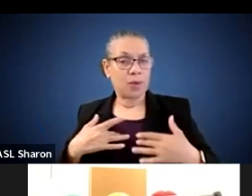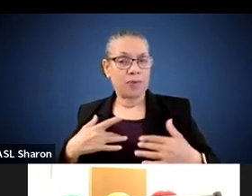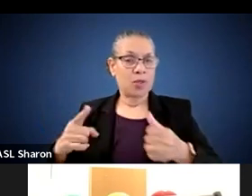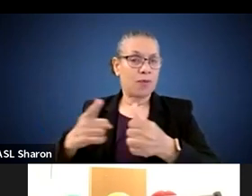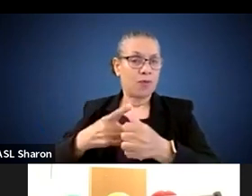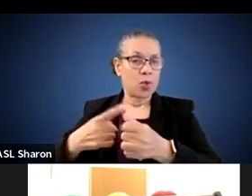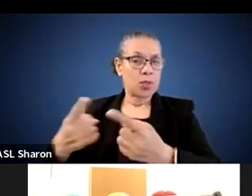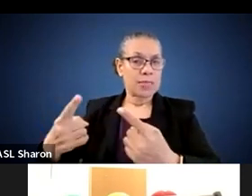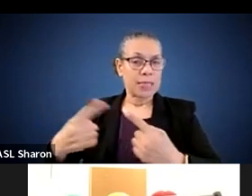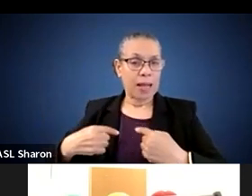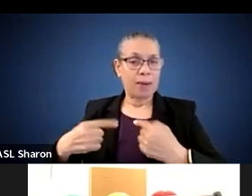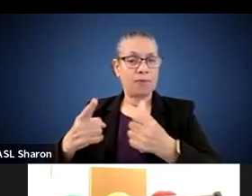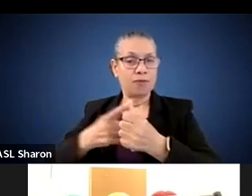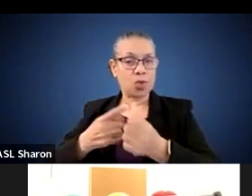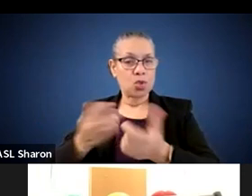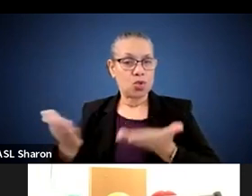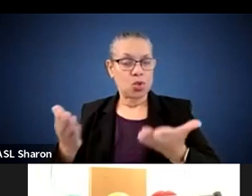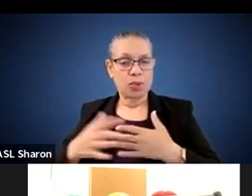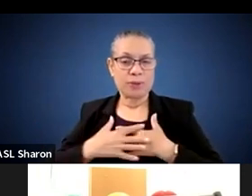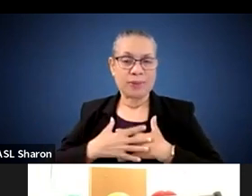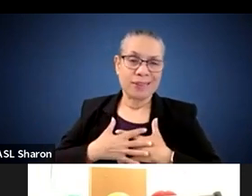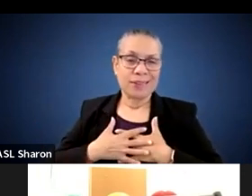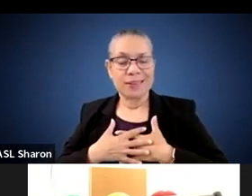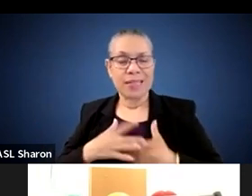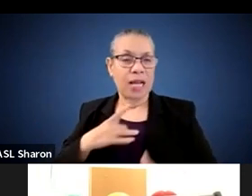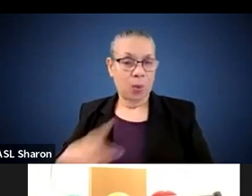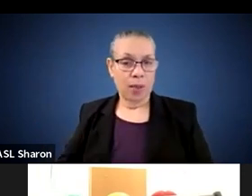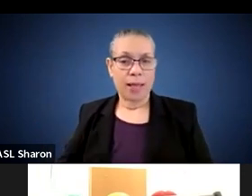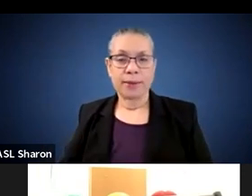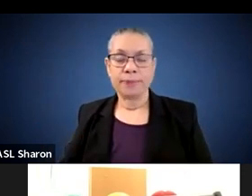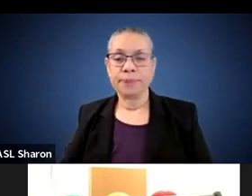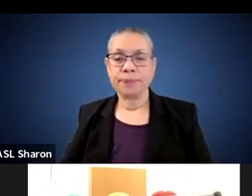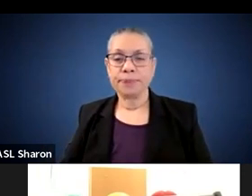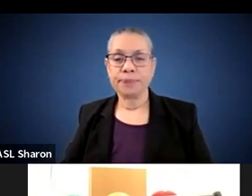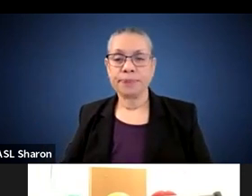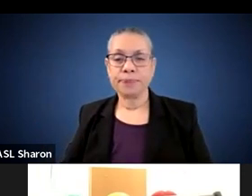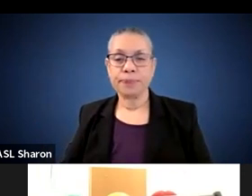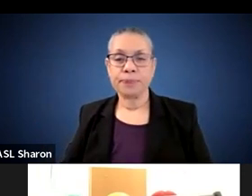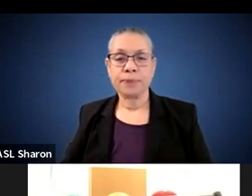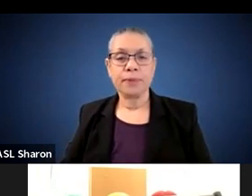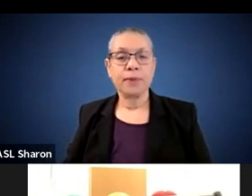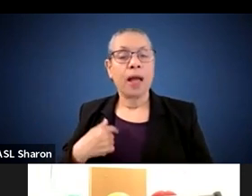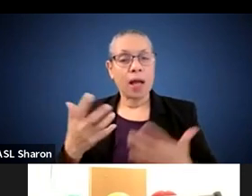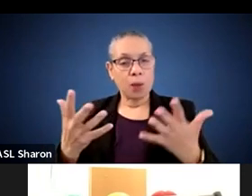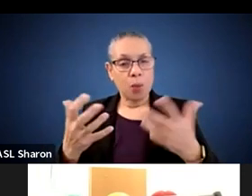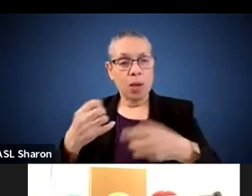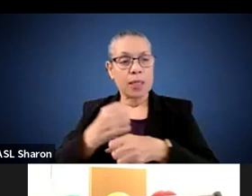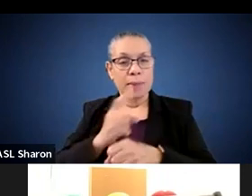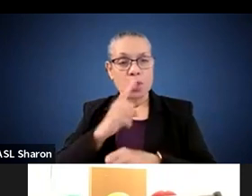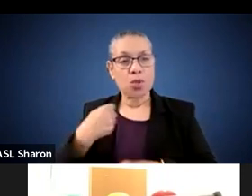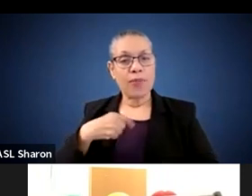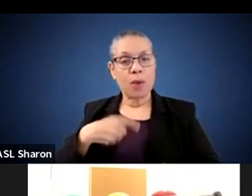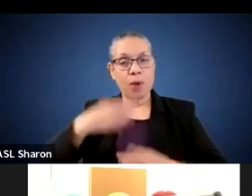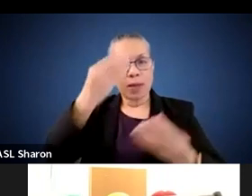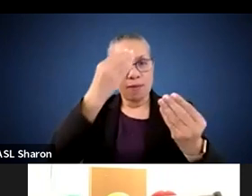first or up so to speak the early bird gets the worm you fill in any analogy that you want I want to make sure we're doing Outreach